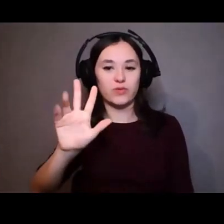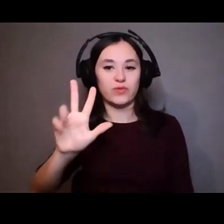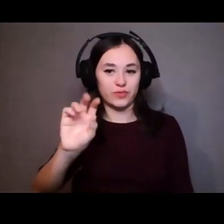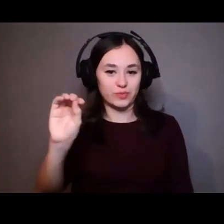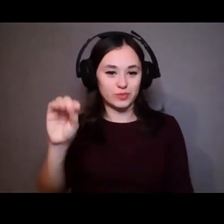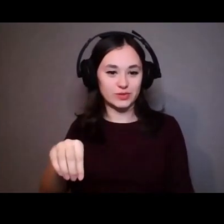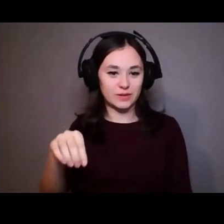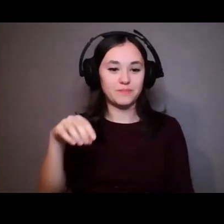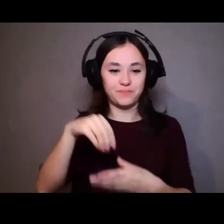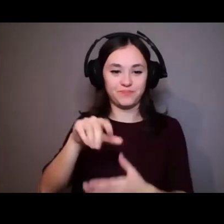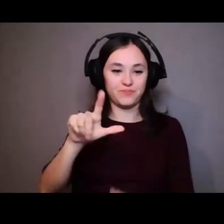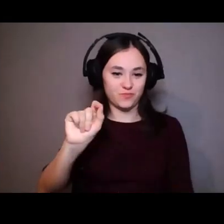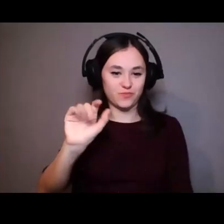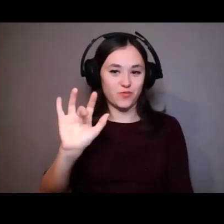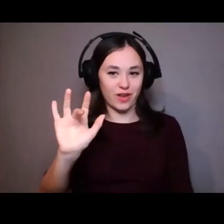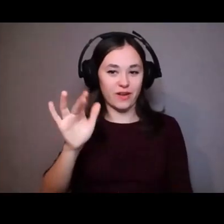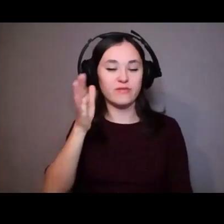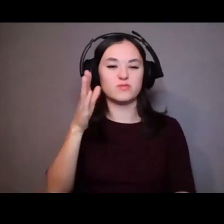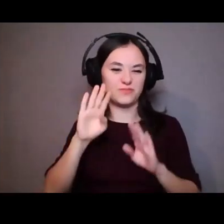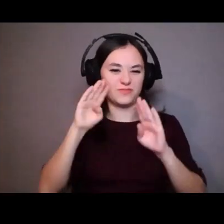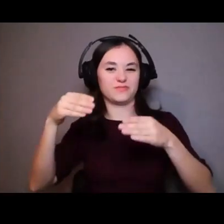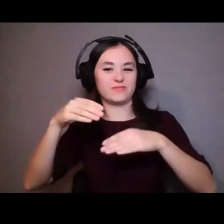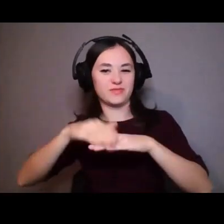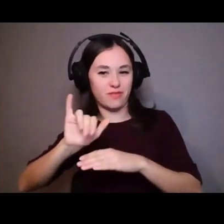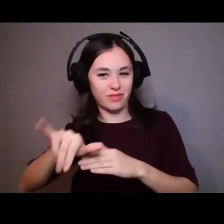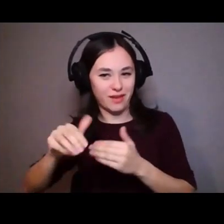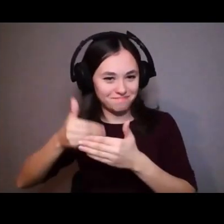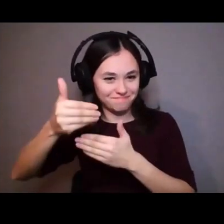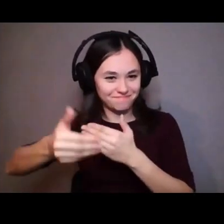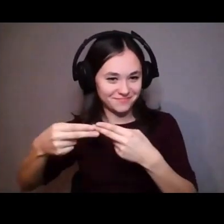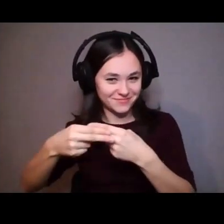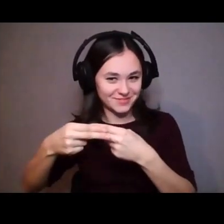focusing on the next slide. And if we can go there.